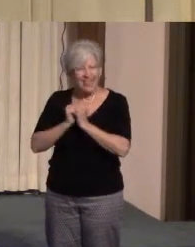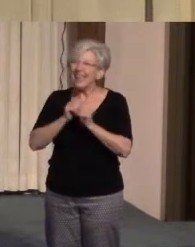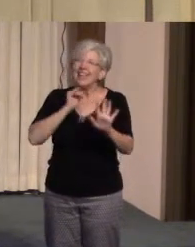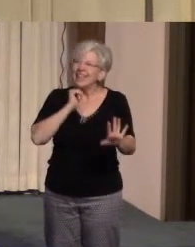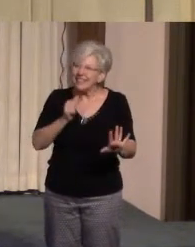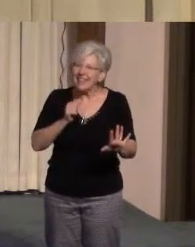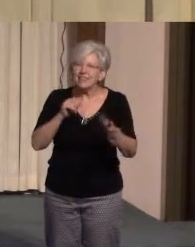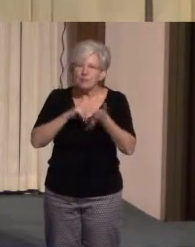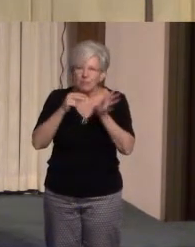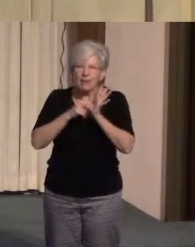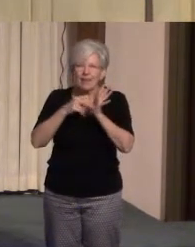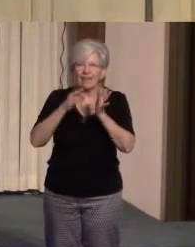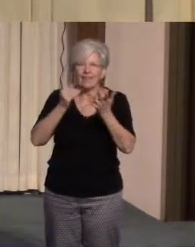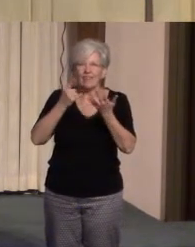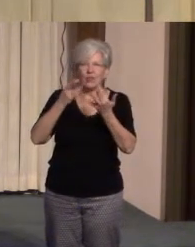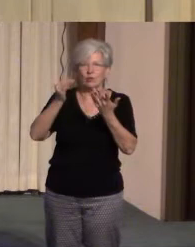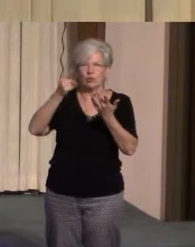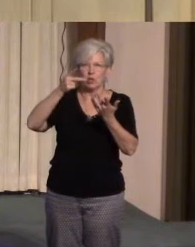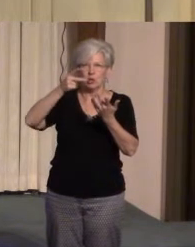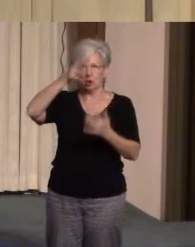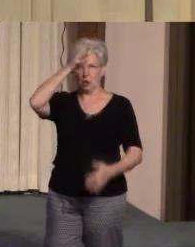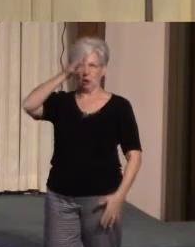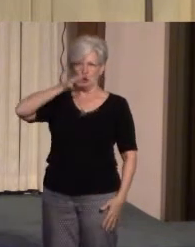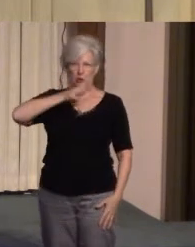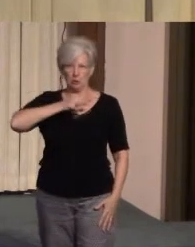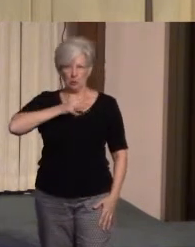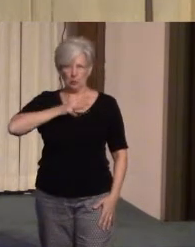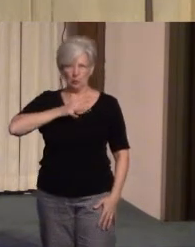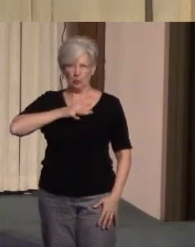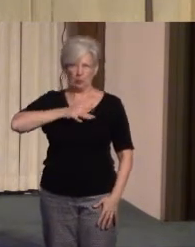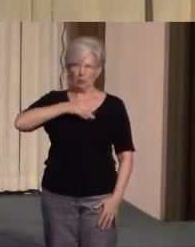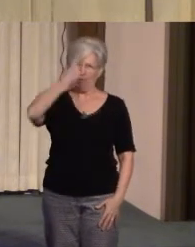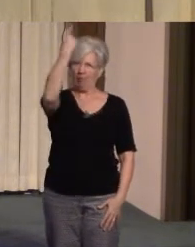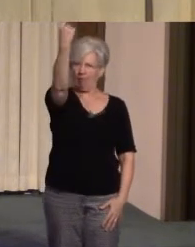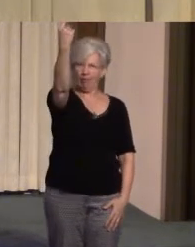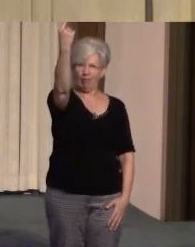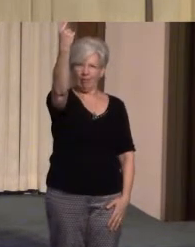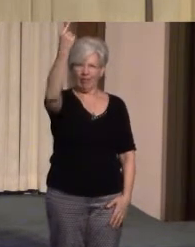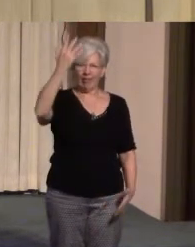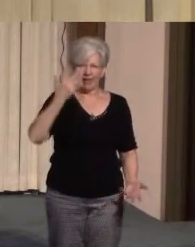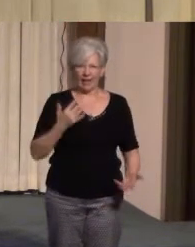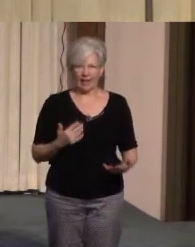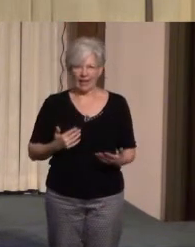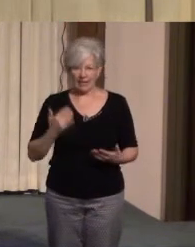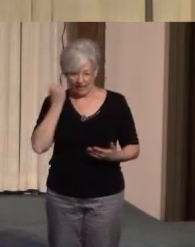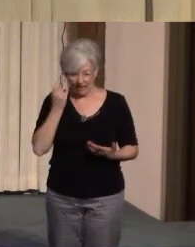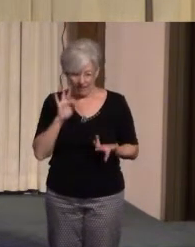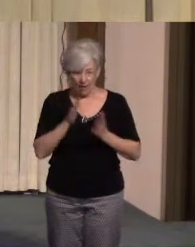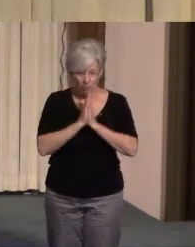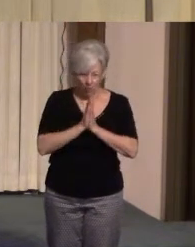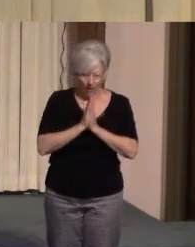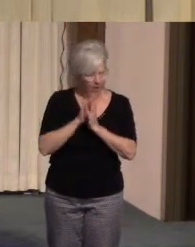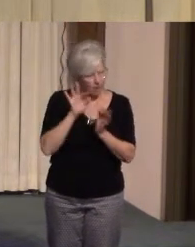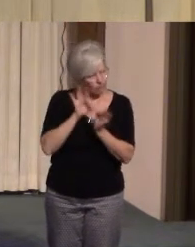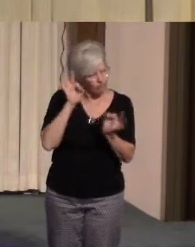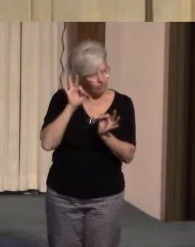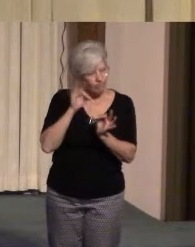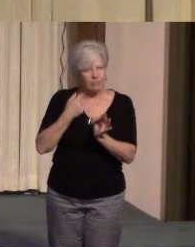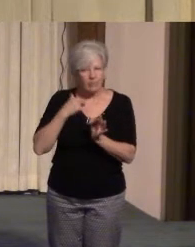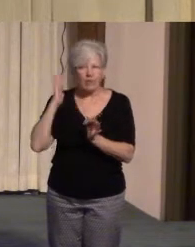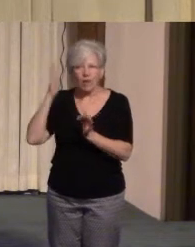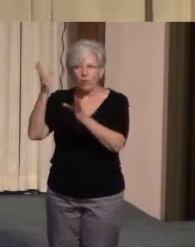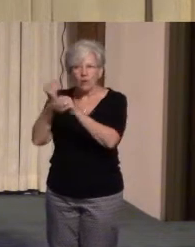or a little, modem connection into here, and that if I pray just right, I'm going to get what I want. When we pray, what are we